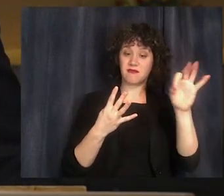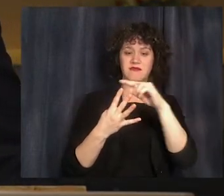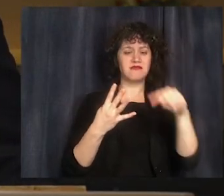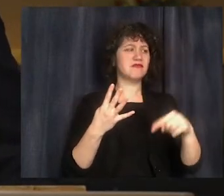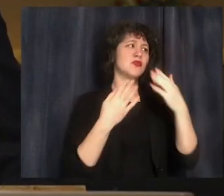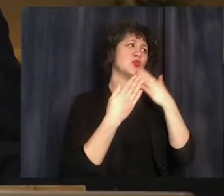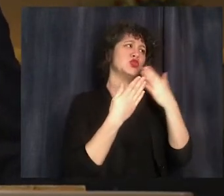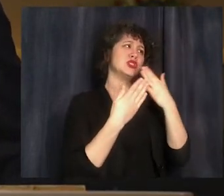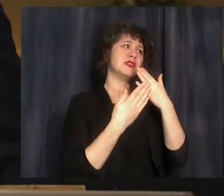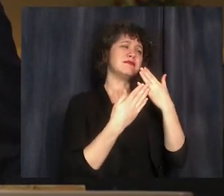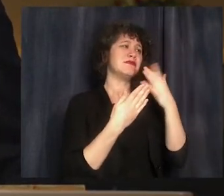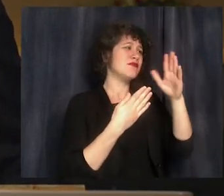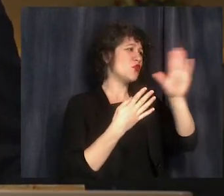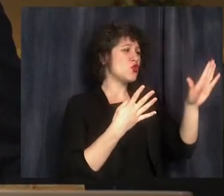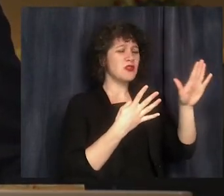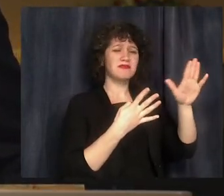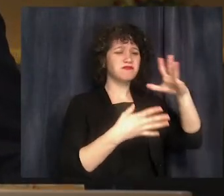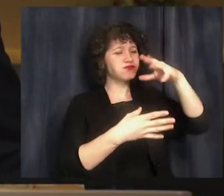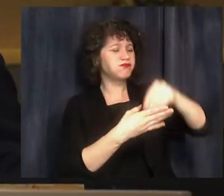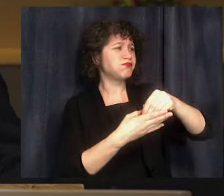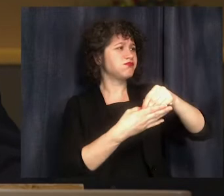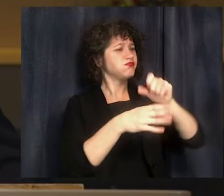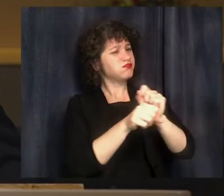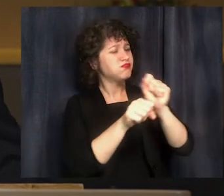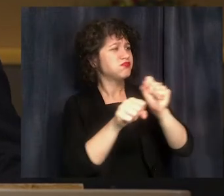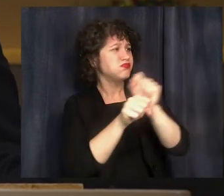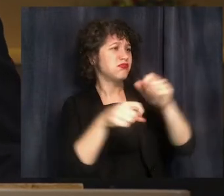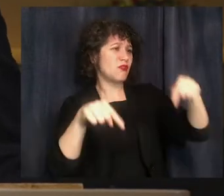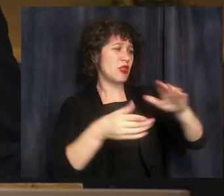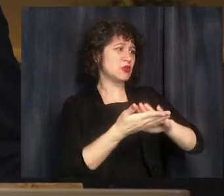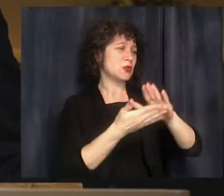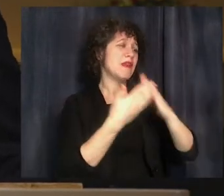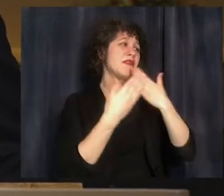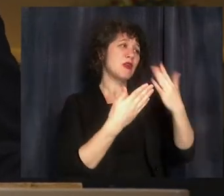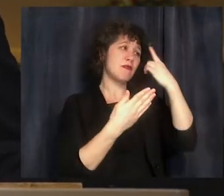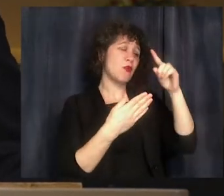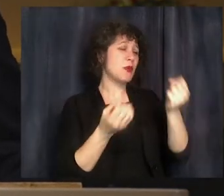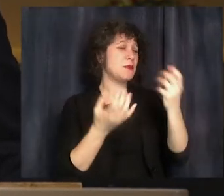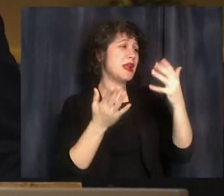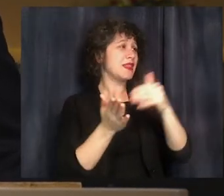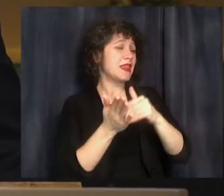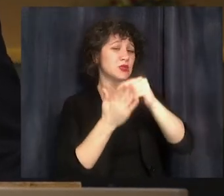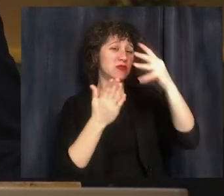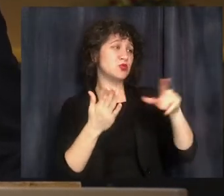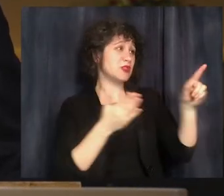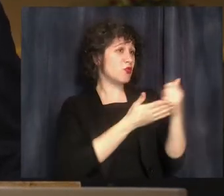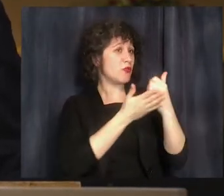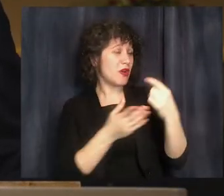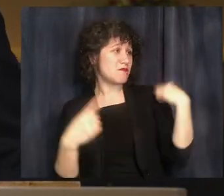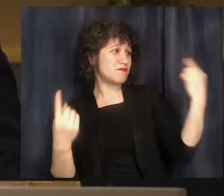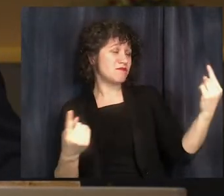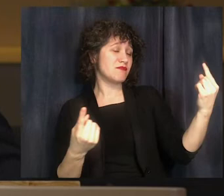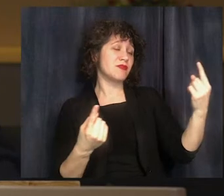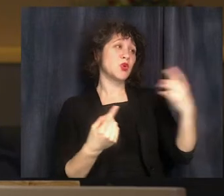the four of you for your contributions to our school, and we thank you on behalf of the thousands of students you have helped. We wish you well in your next chapter.